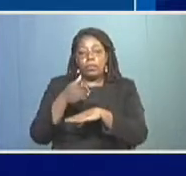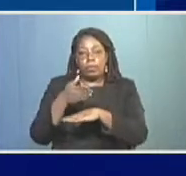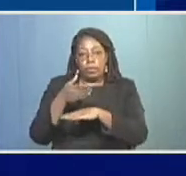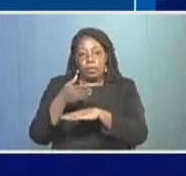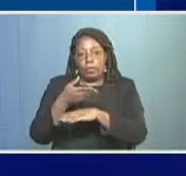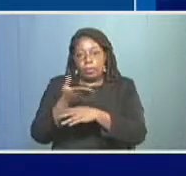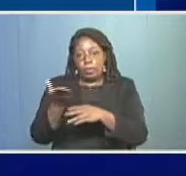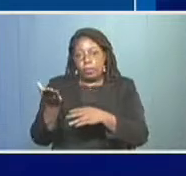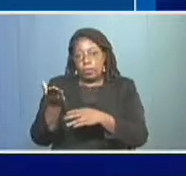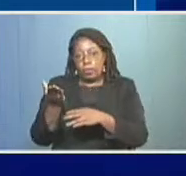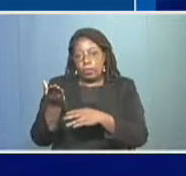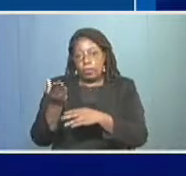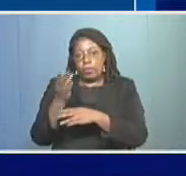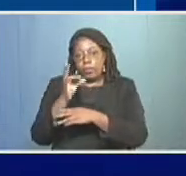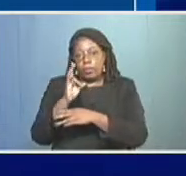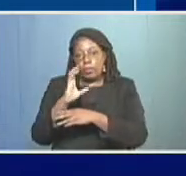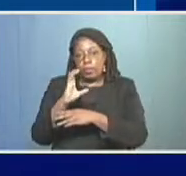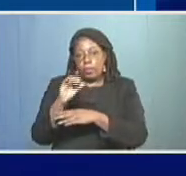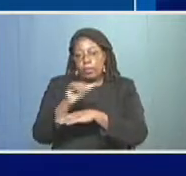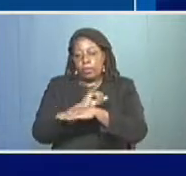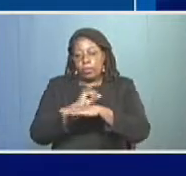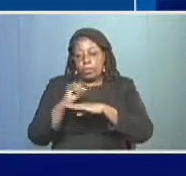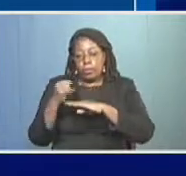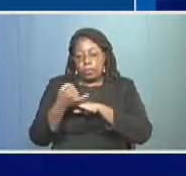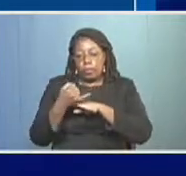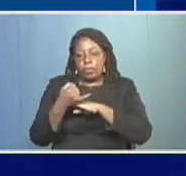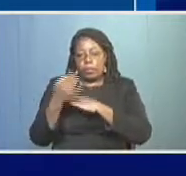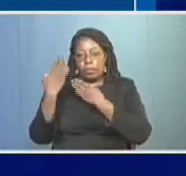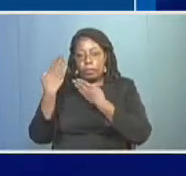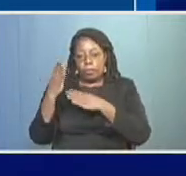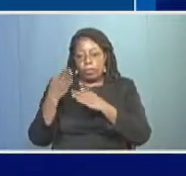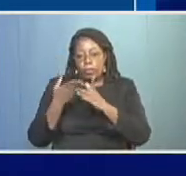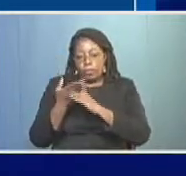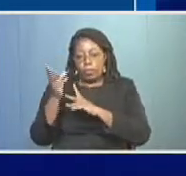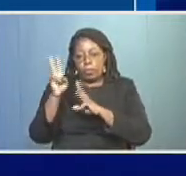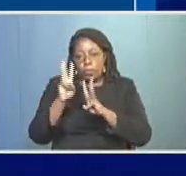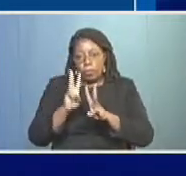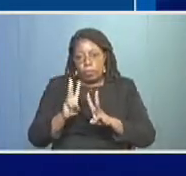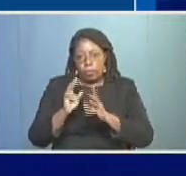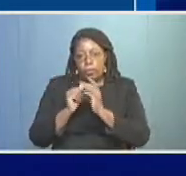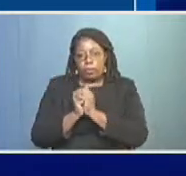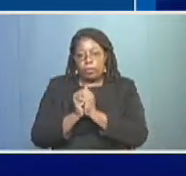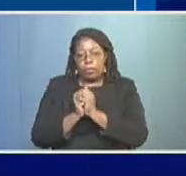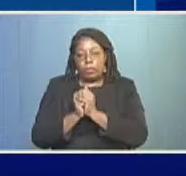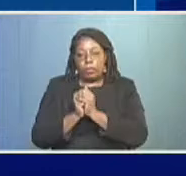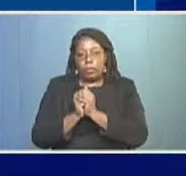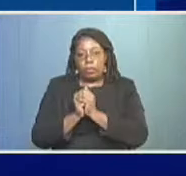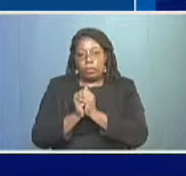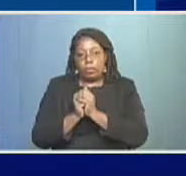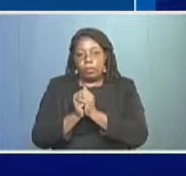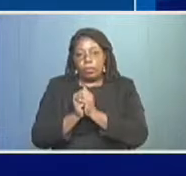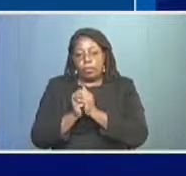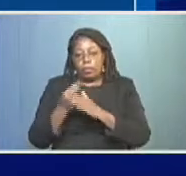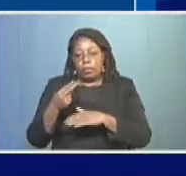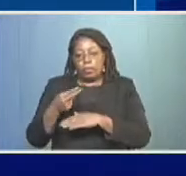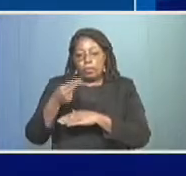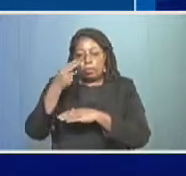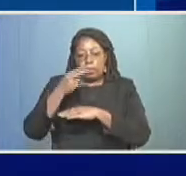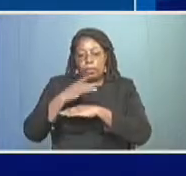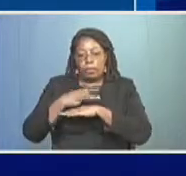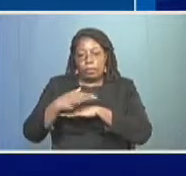place for the entire 700 islands of the Bahamas right through Wednesday. The low tide, that will take place around midnight with a high tide